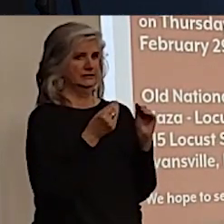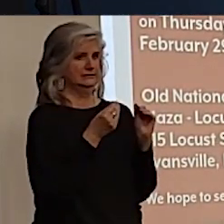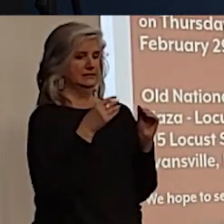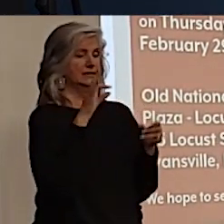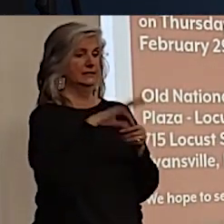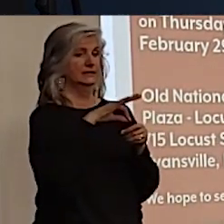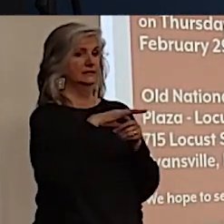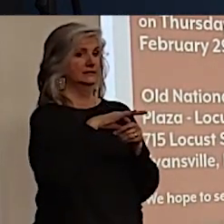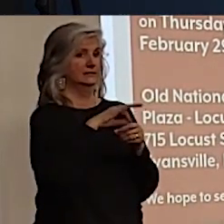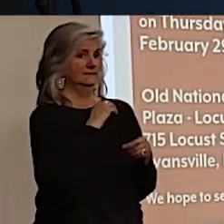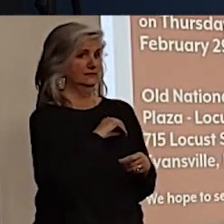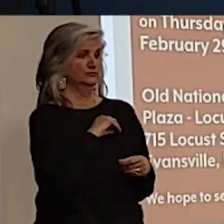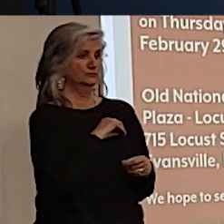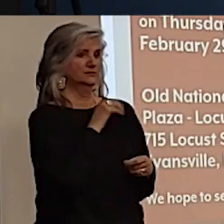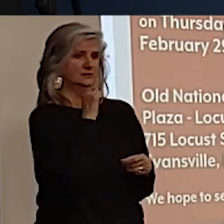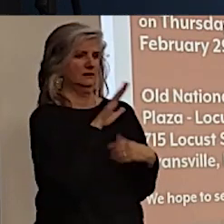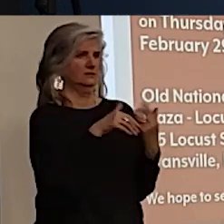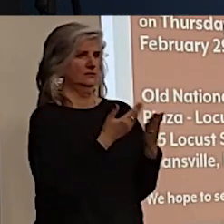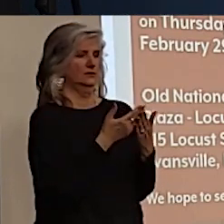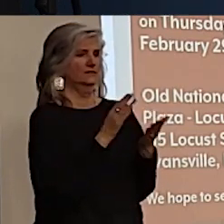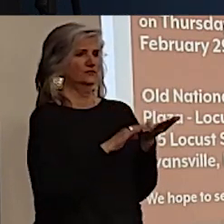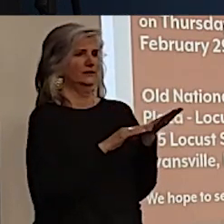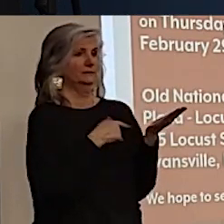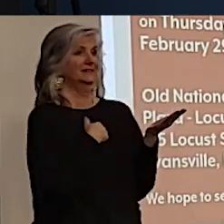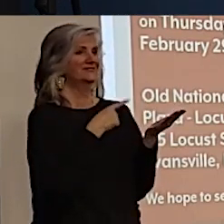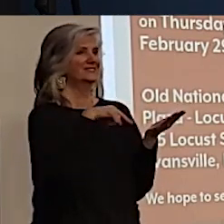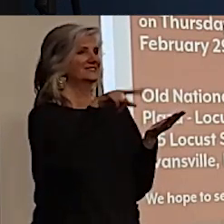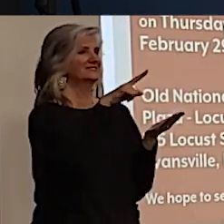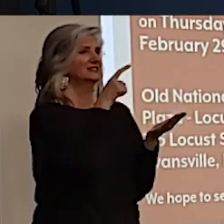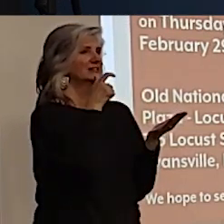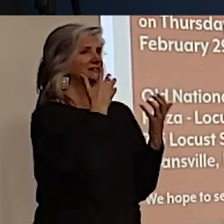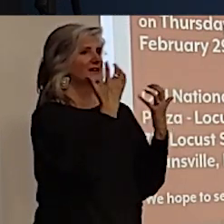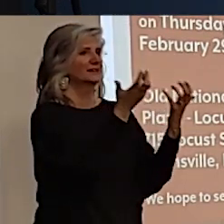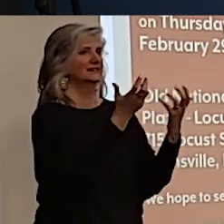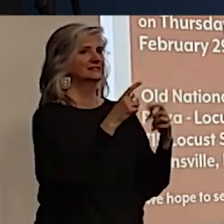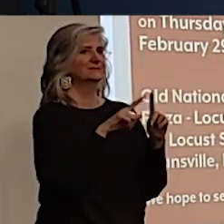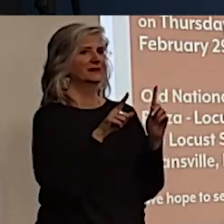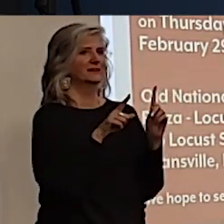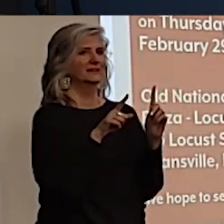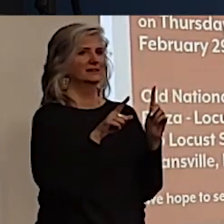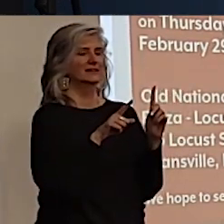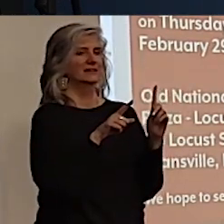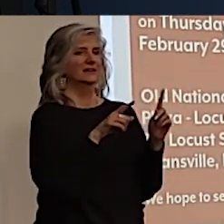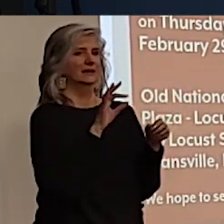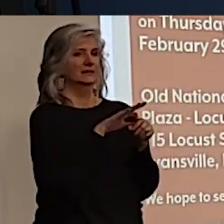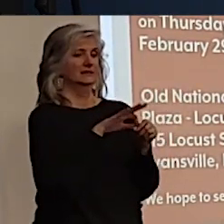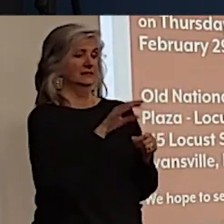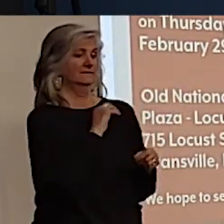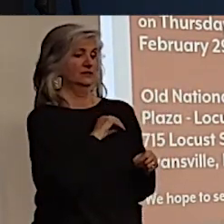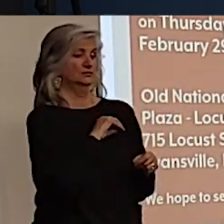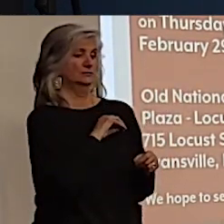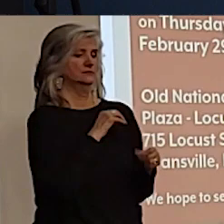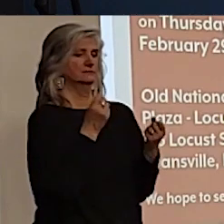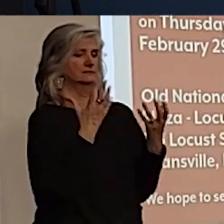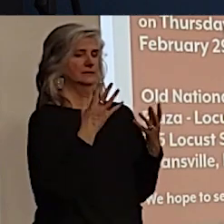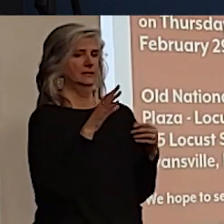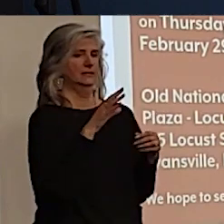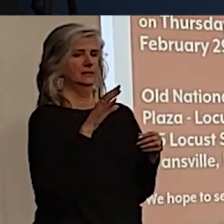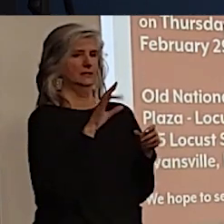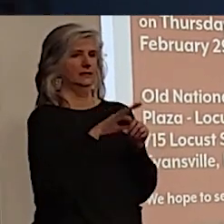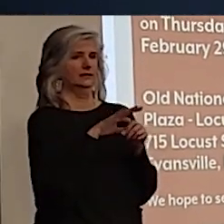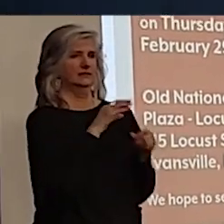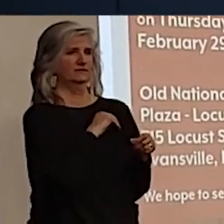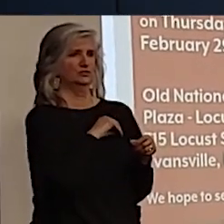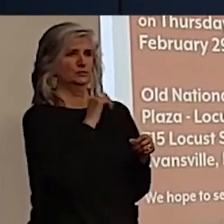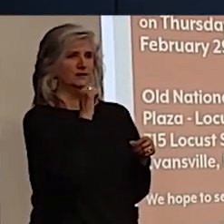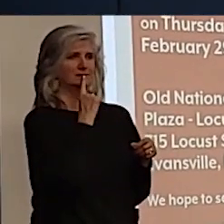officials, not all, forgive me for the elected officials in the audience, but elected officials, only many elected officials, I was about